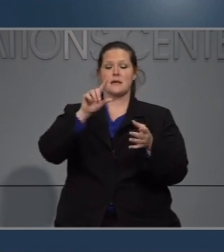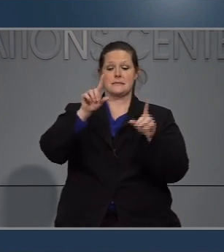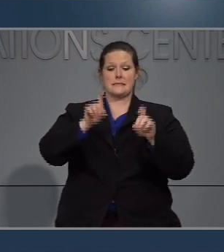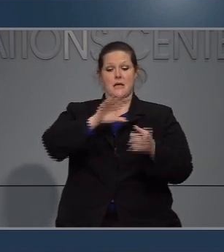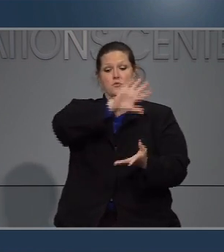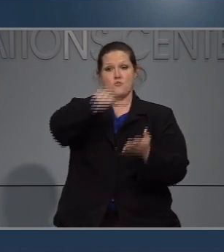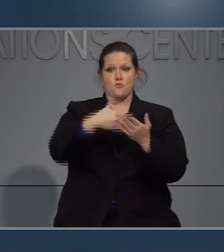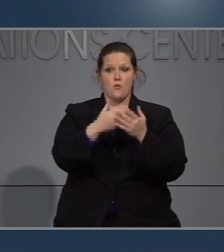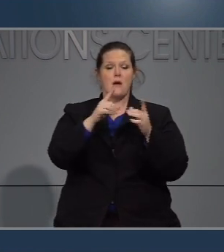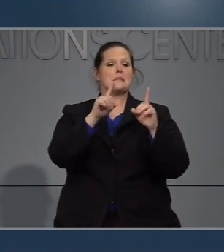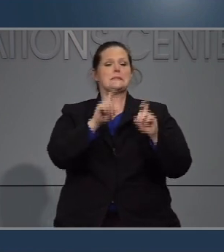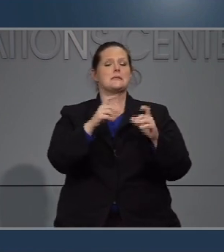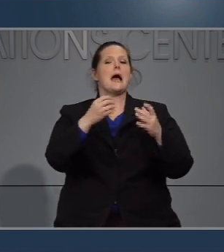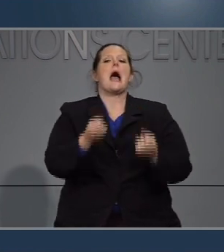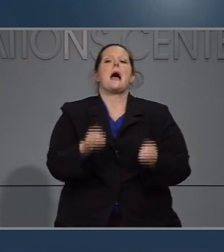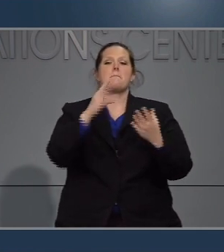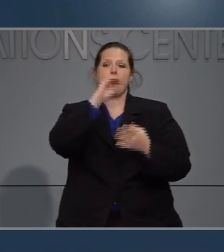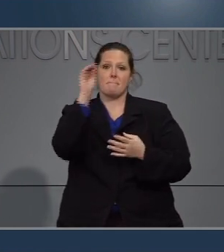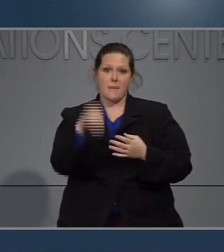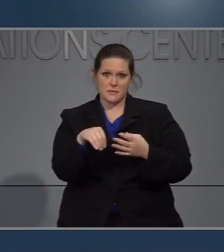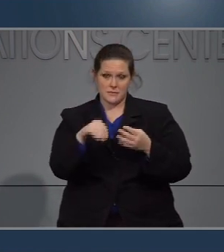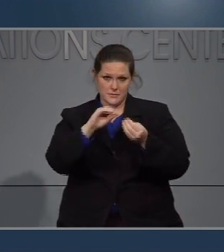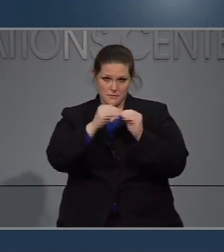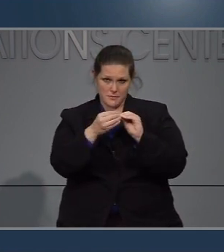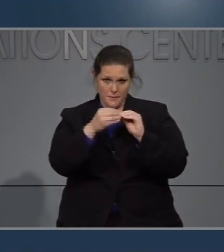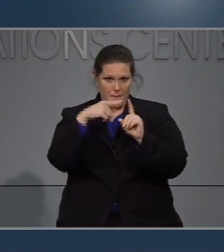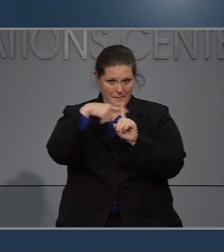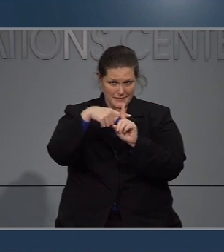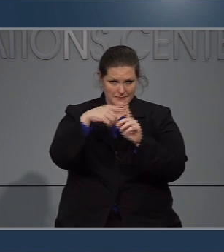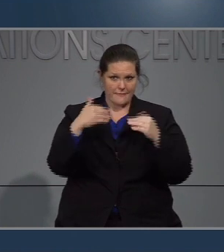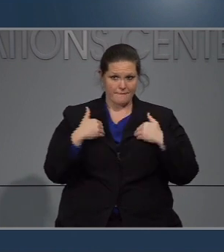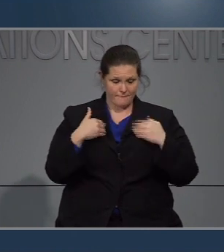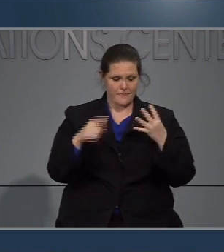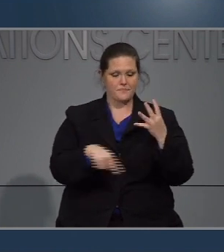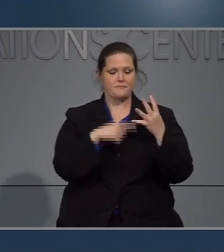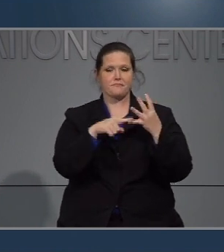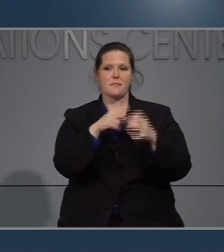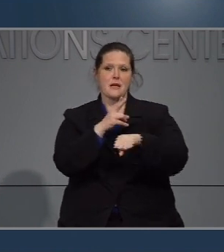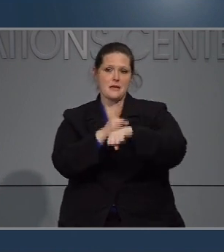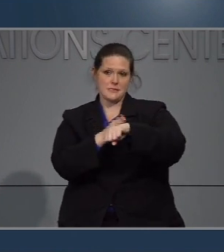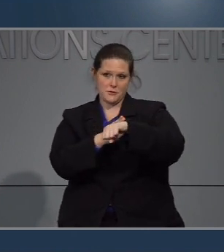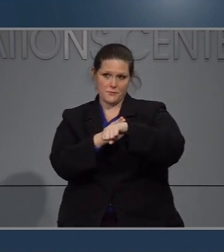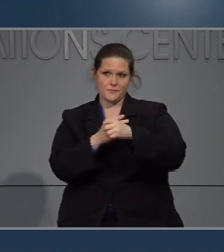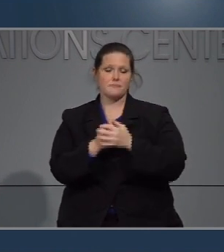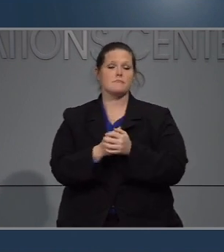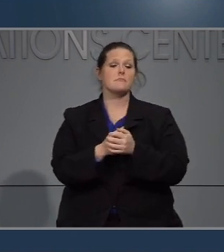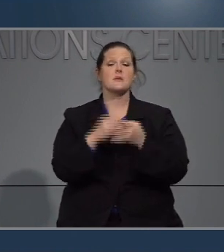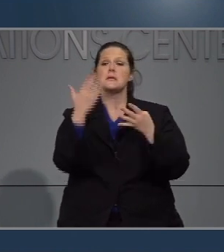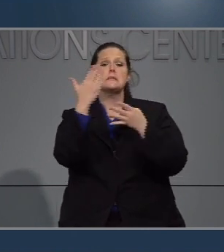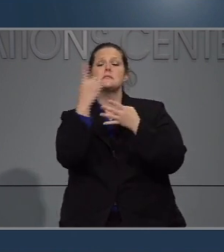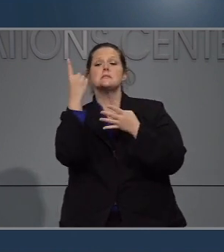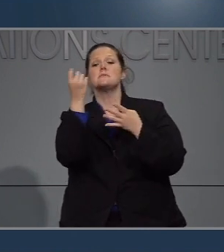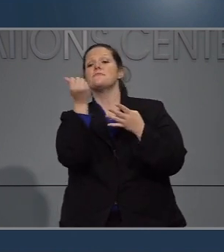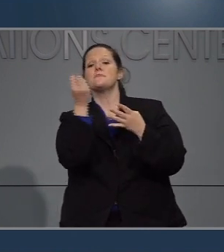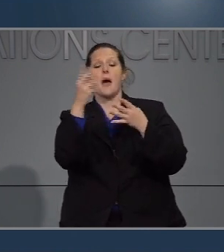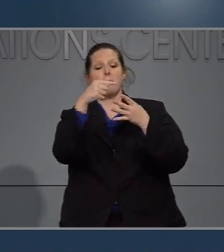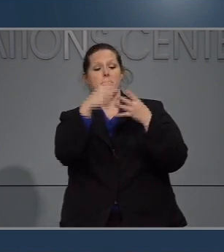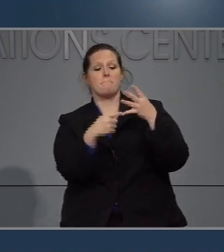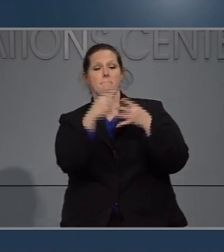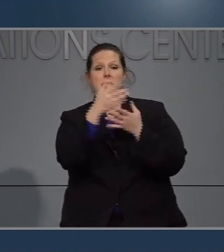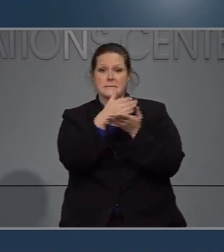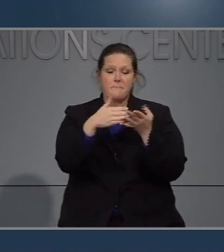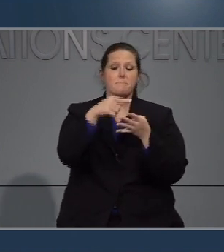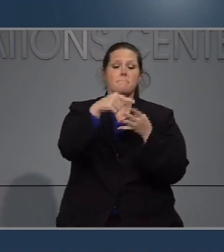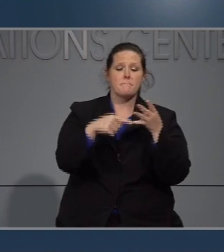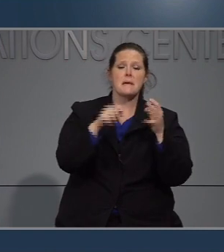of these indicators help us understand the rate of viral transmission in the past few days, while others, like hospitalizations, tell us